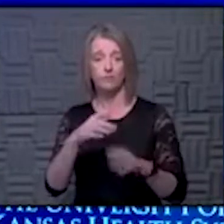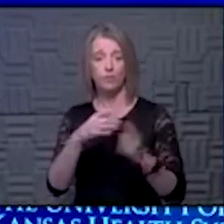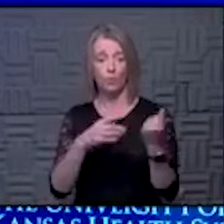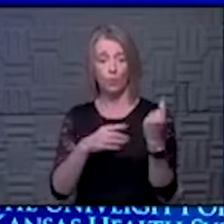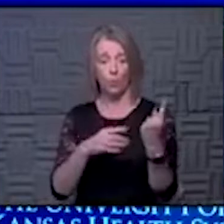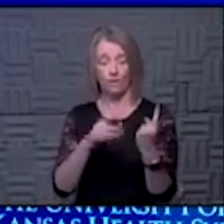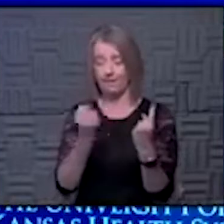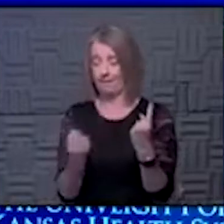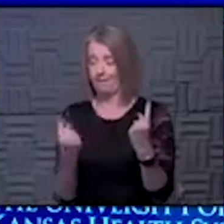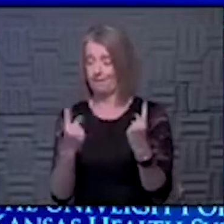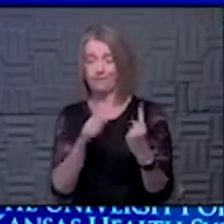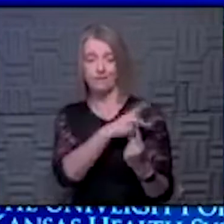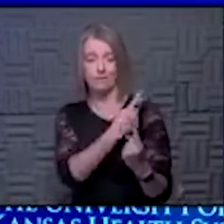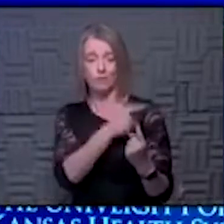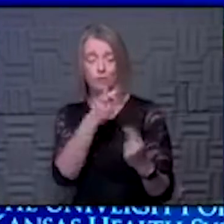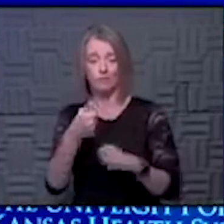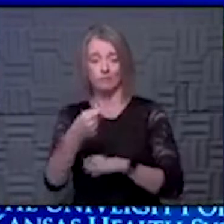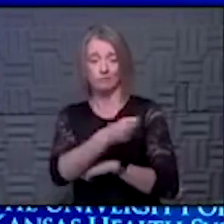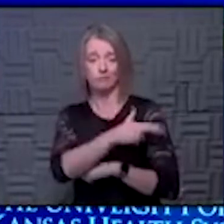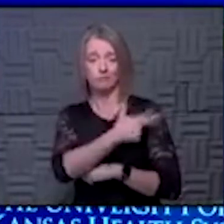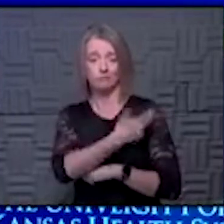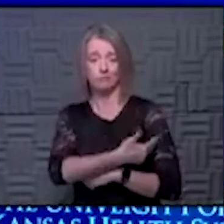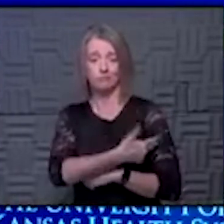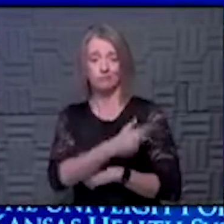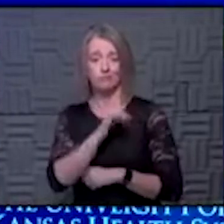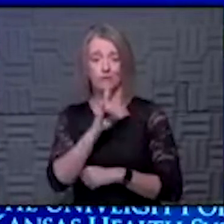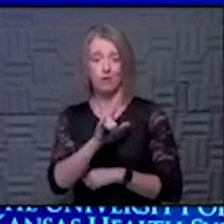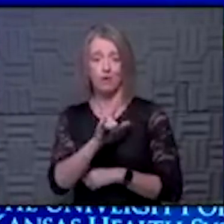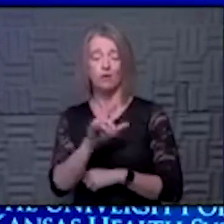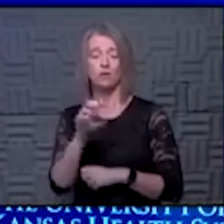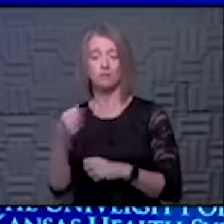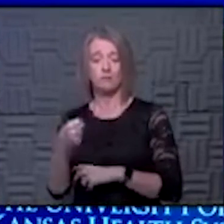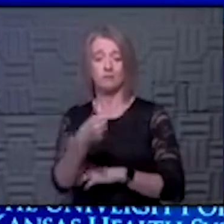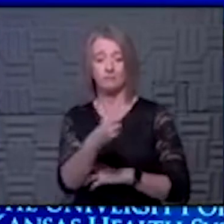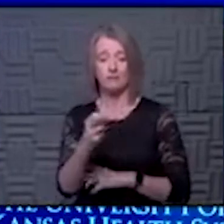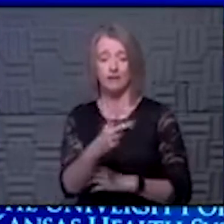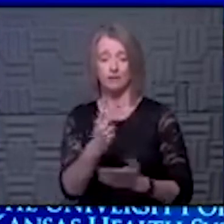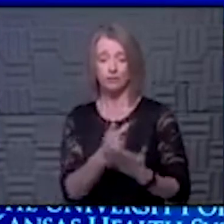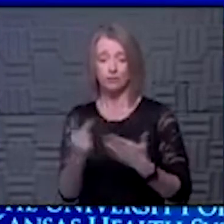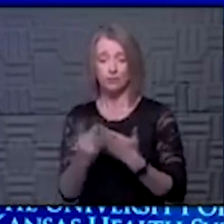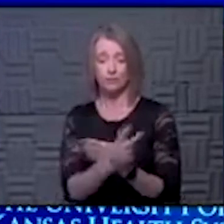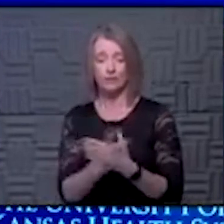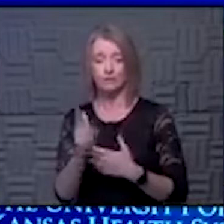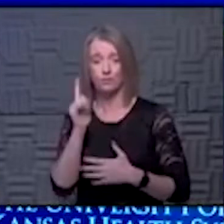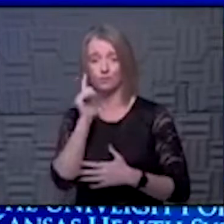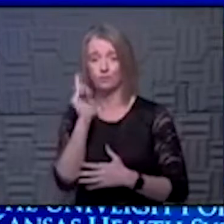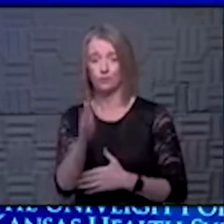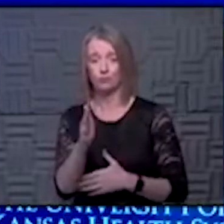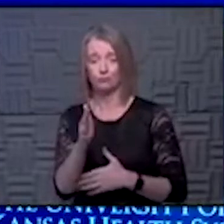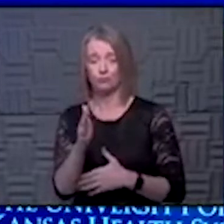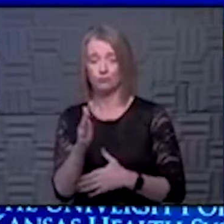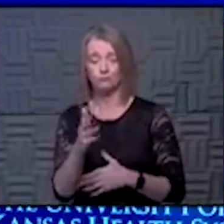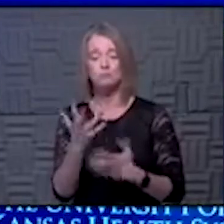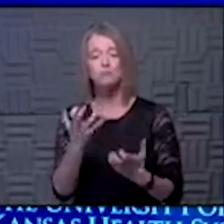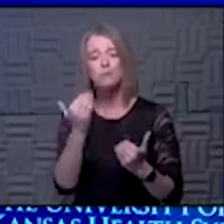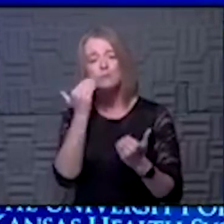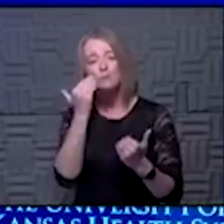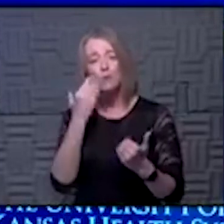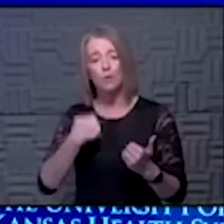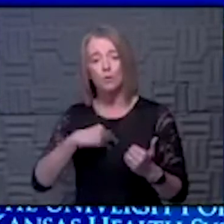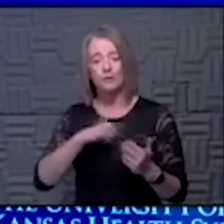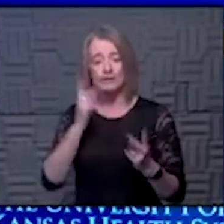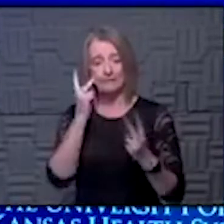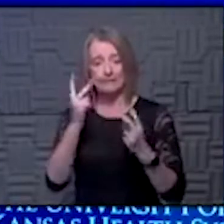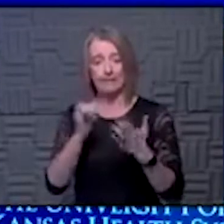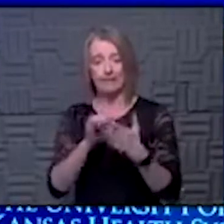11 patients that are admitted to a hospital are readmitted 2 weeks and further down the line. They want to know, are we